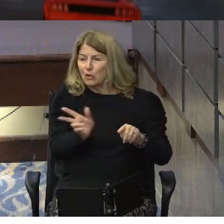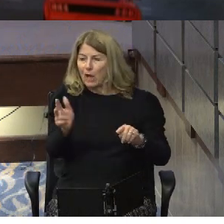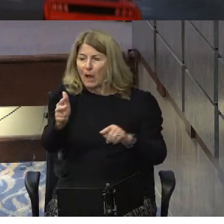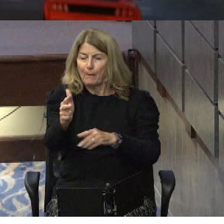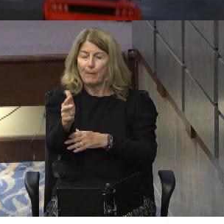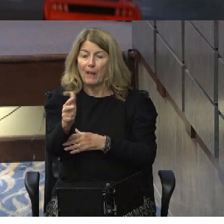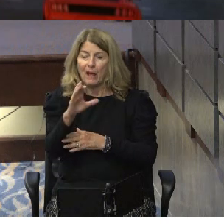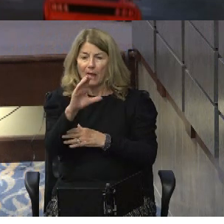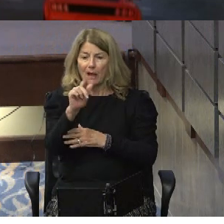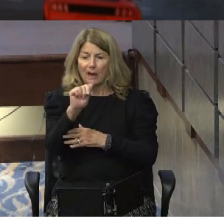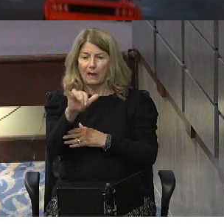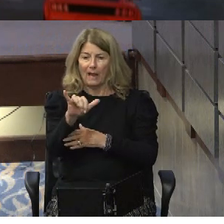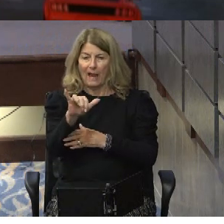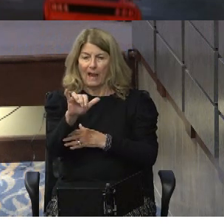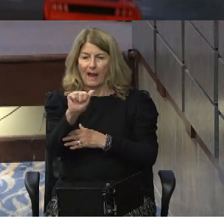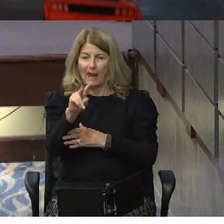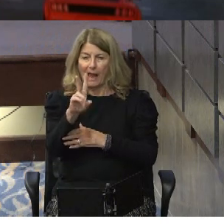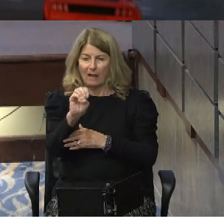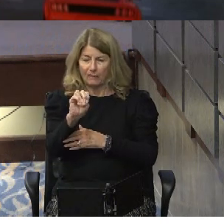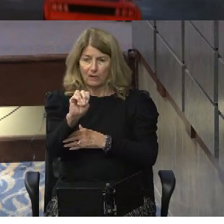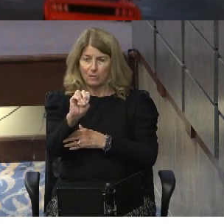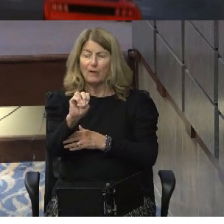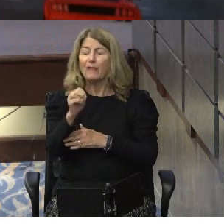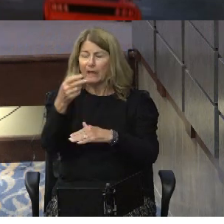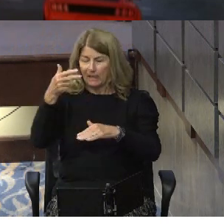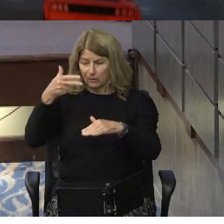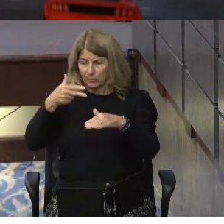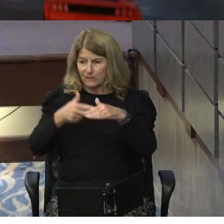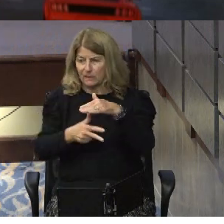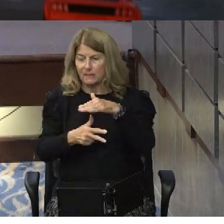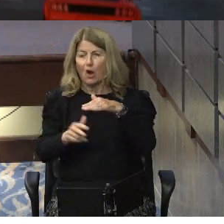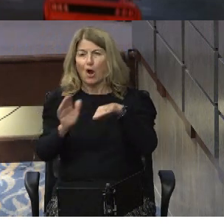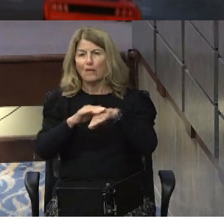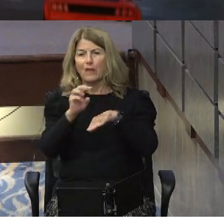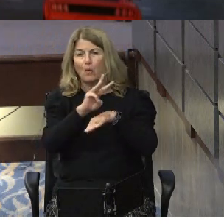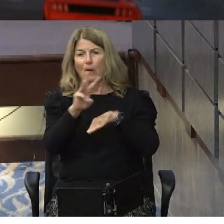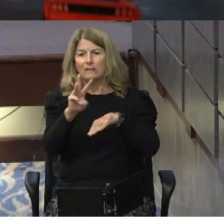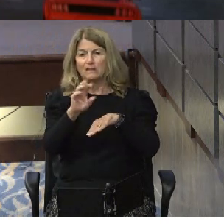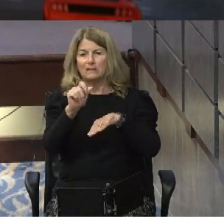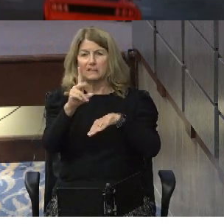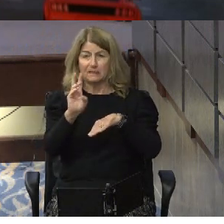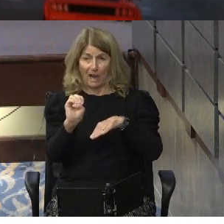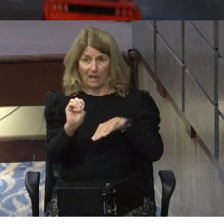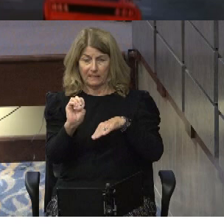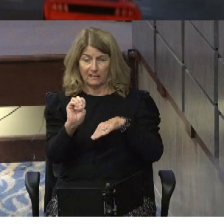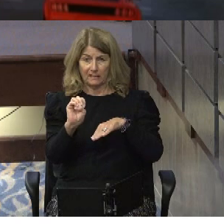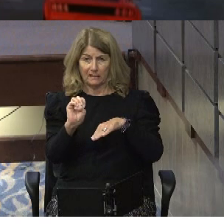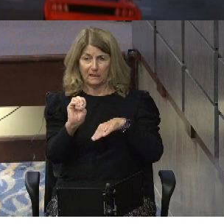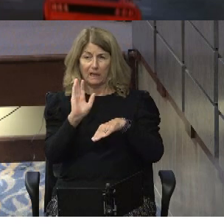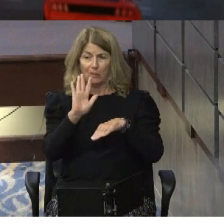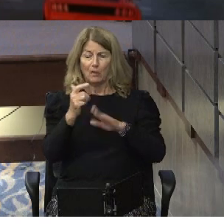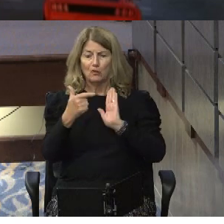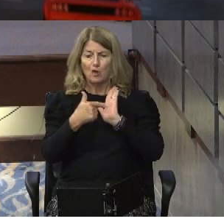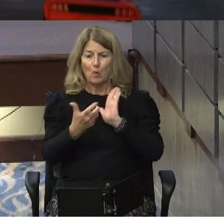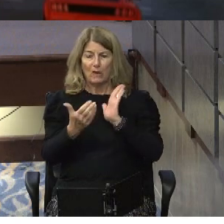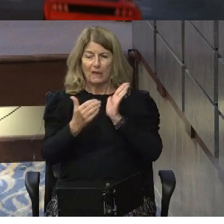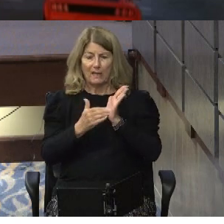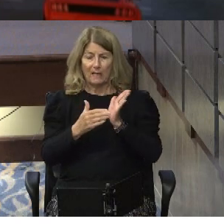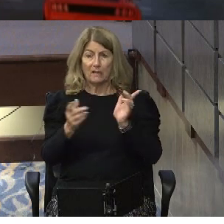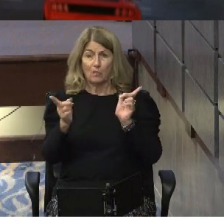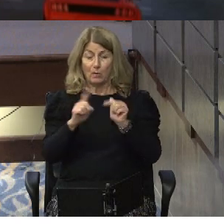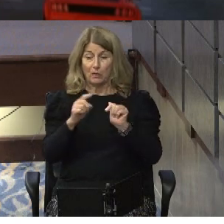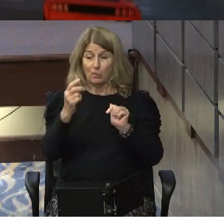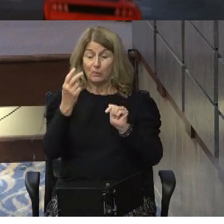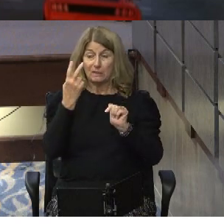entrance to the garage is there on the west side of the north half. I'll hit that again as we get to the straight on view,